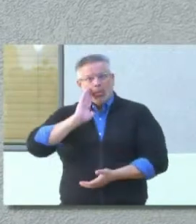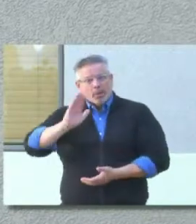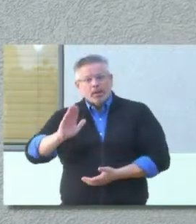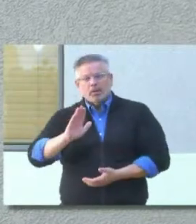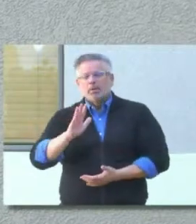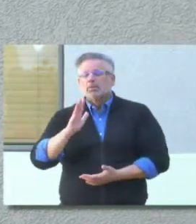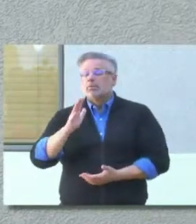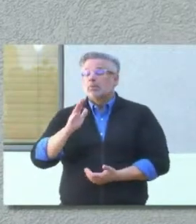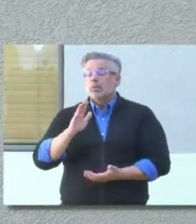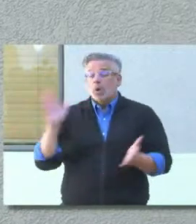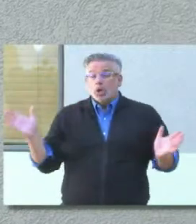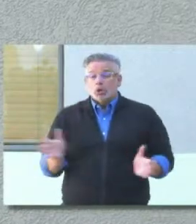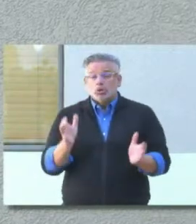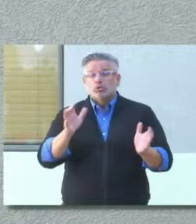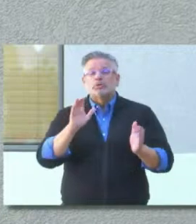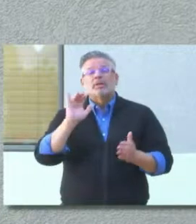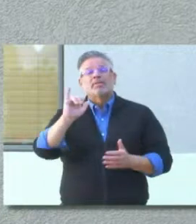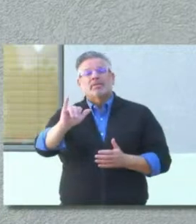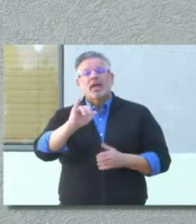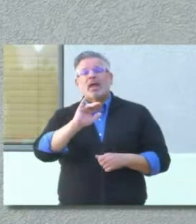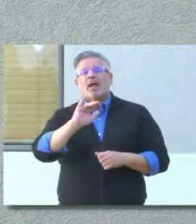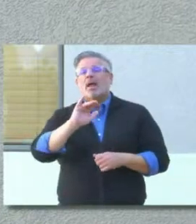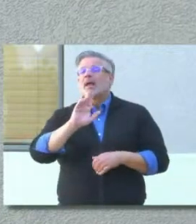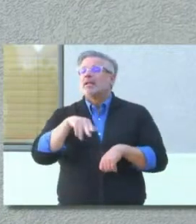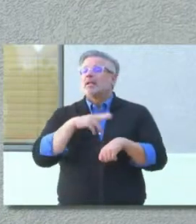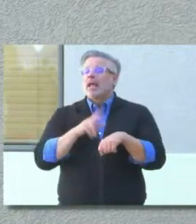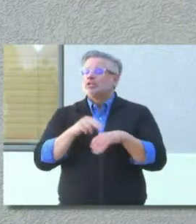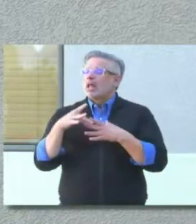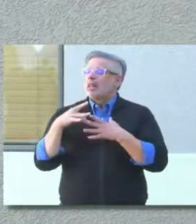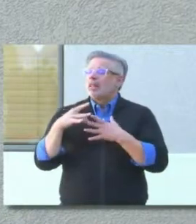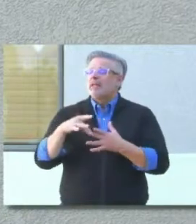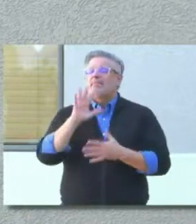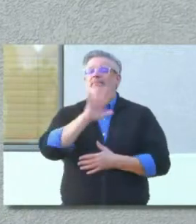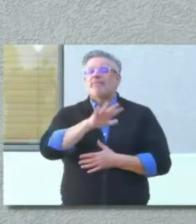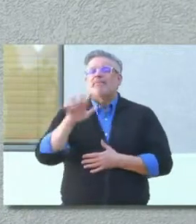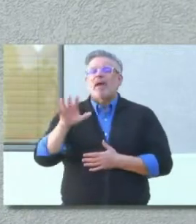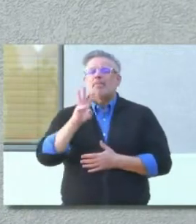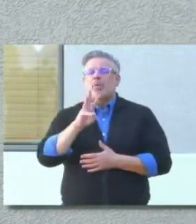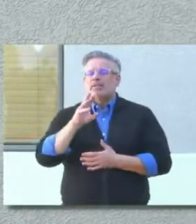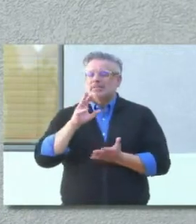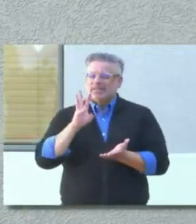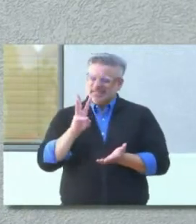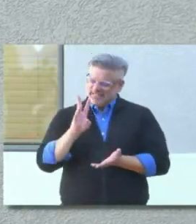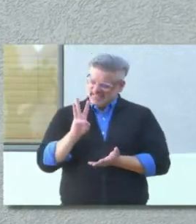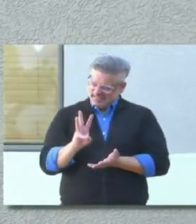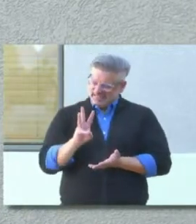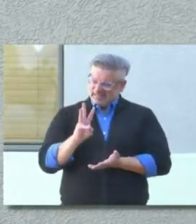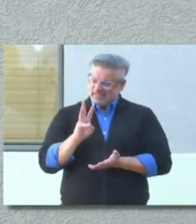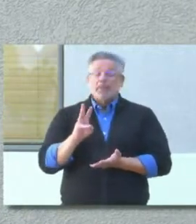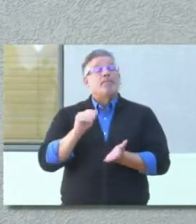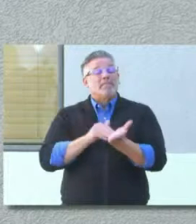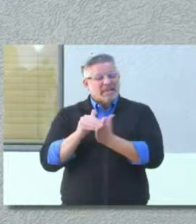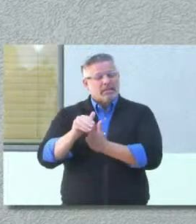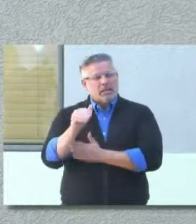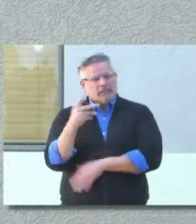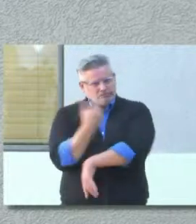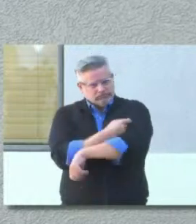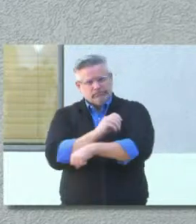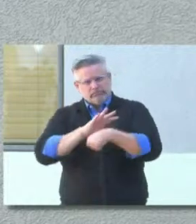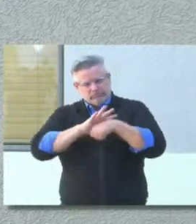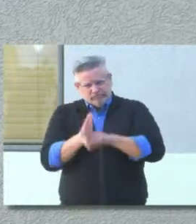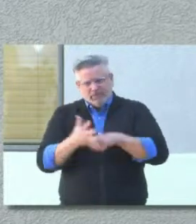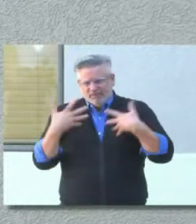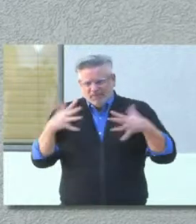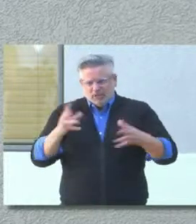acknowledge, as Senator Padilla did, the nation-leading vaccination efforts. 55.6 million doses of vaccines have